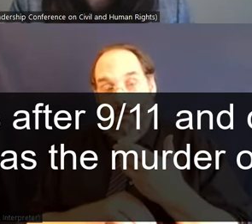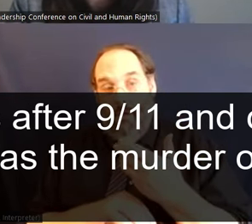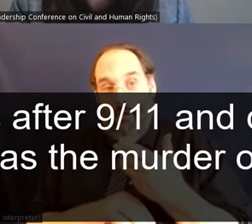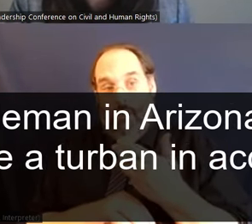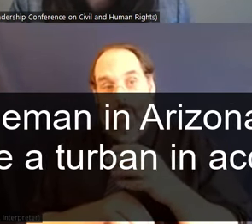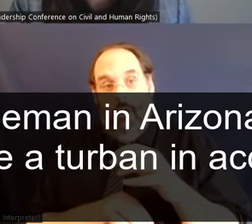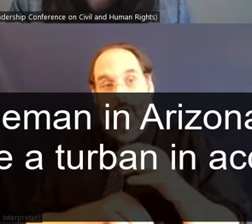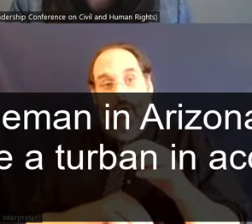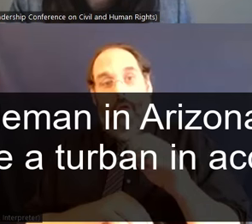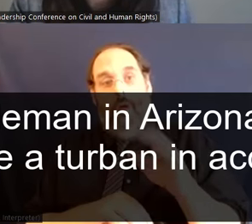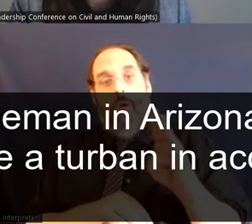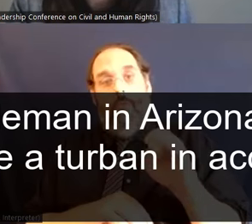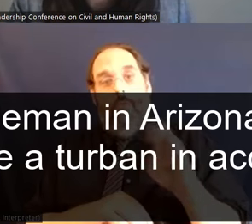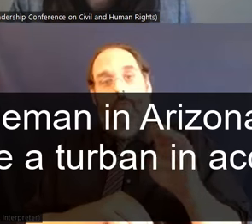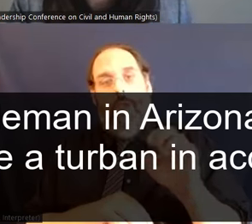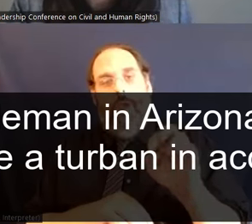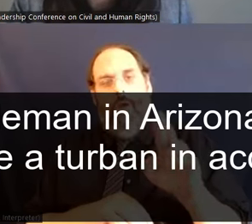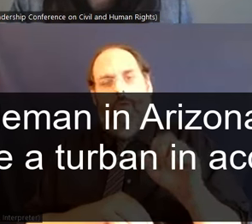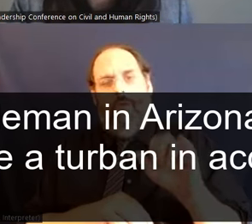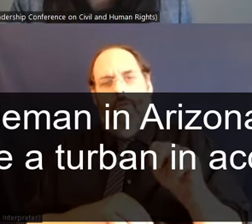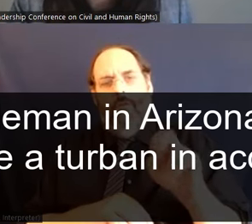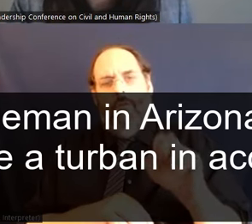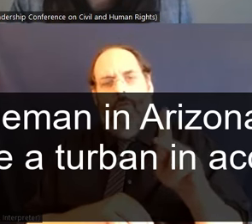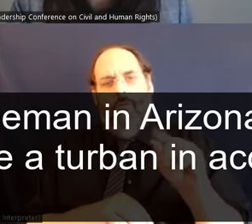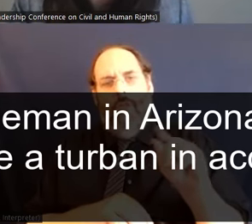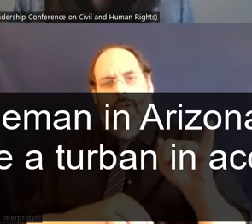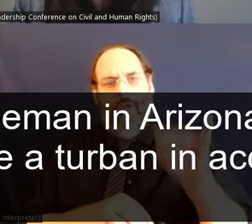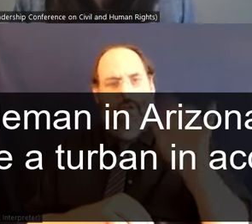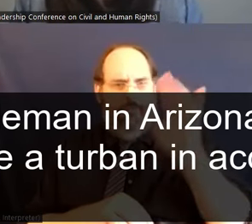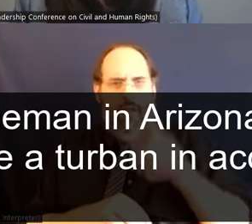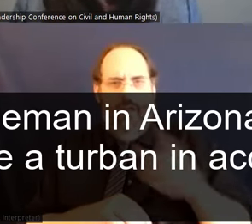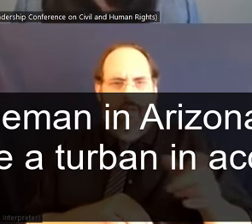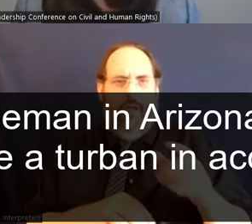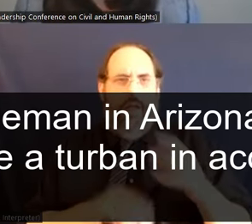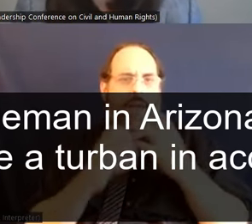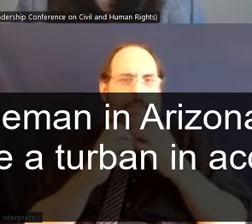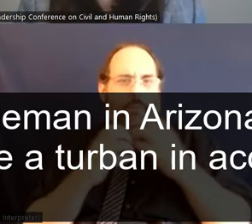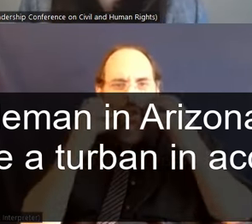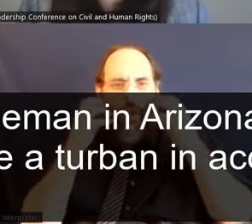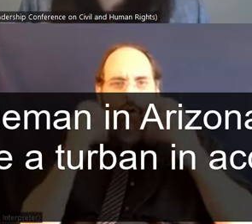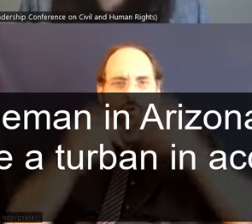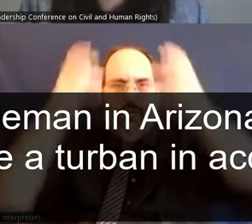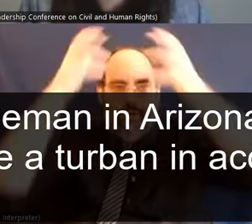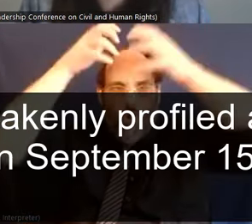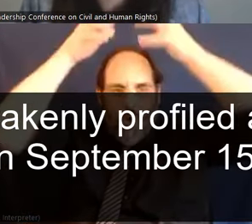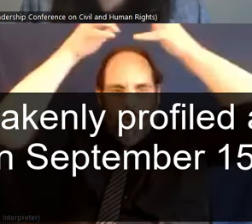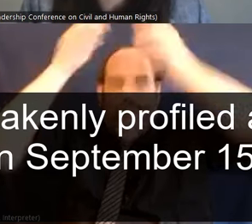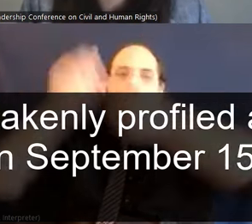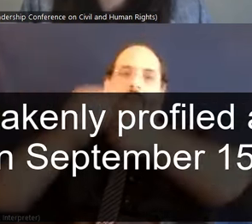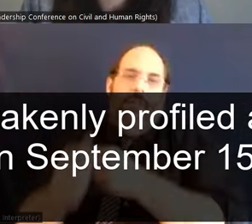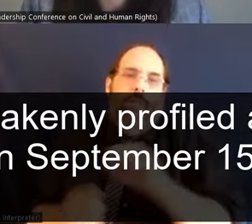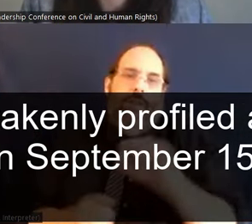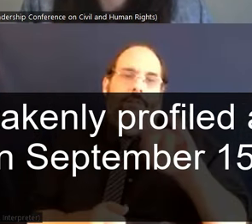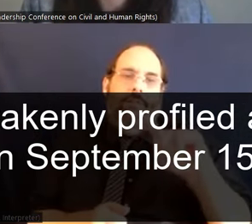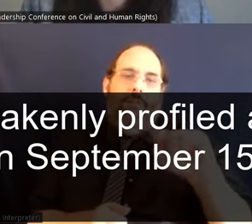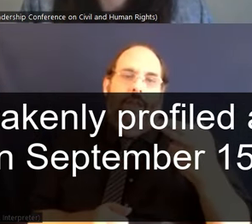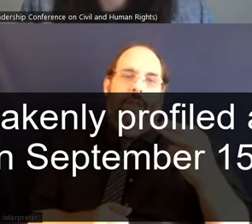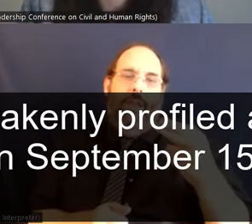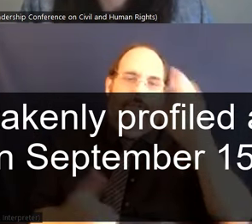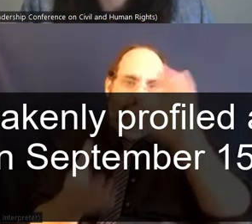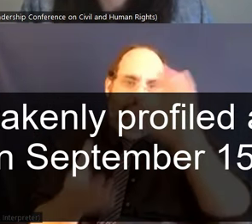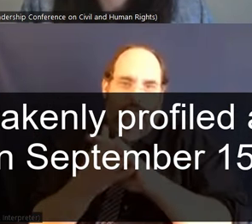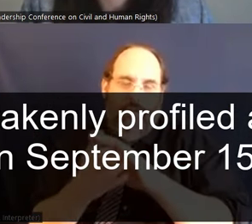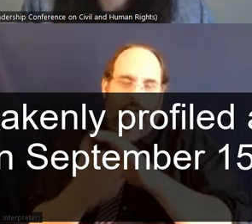Balbir Singh Sodhi. It was a gentleman in Arizona. He had a beard and wore a turban in accordance with the Sikh faith. And he was